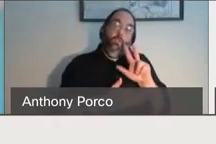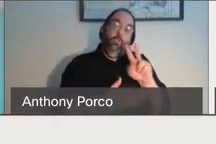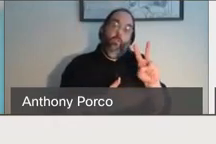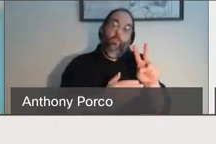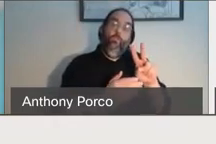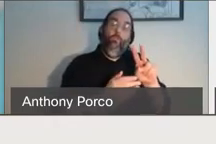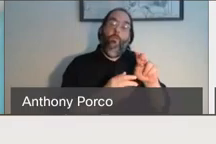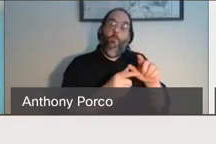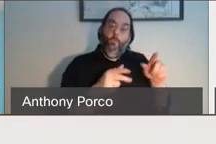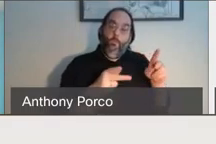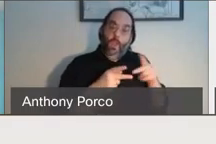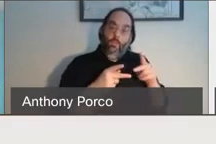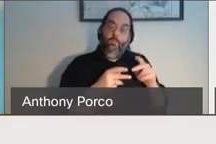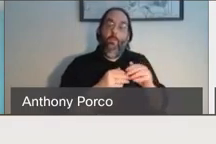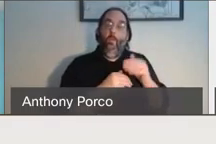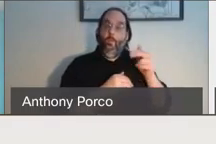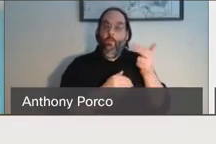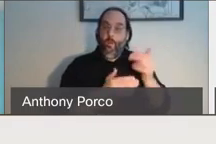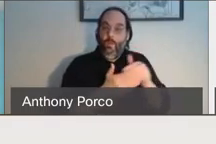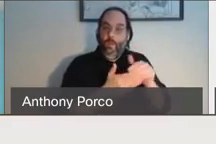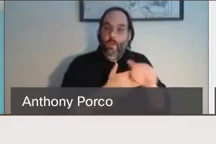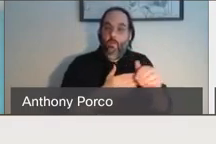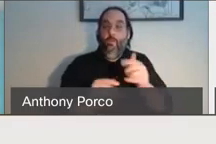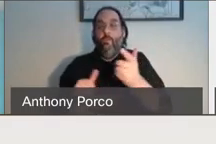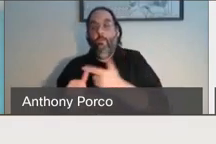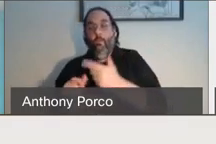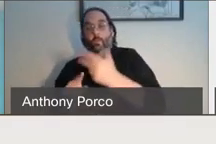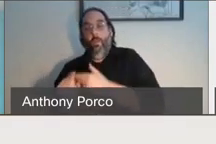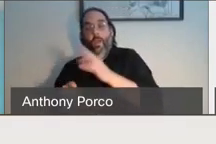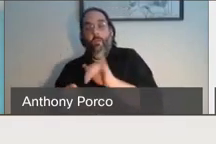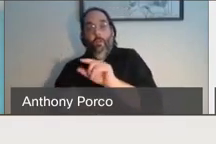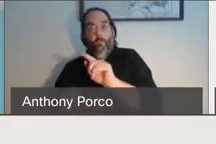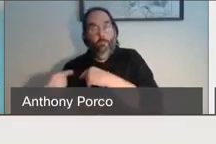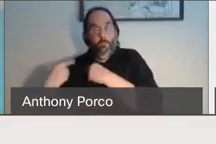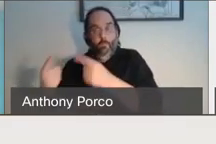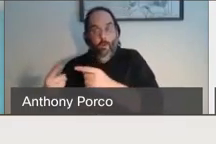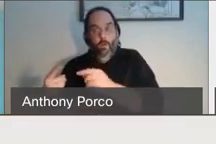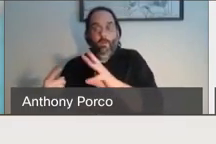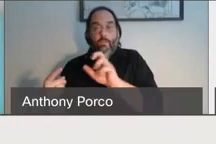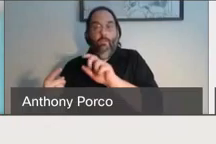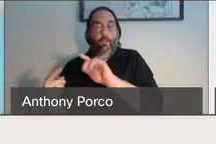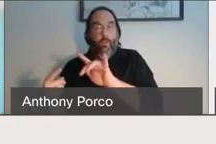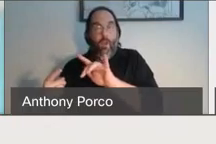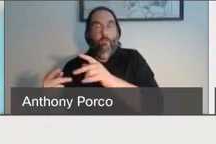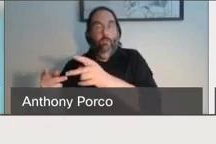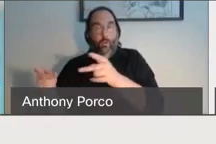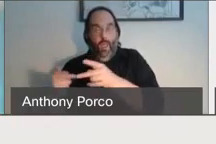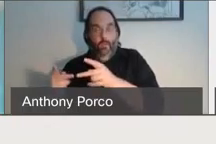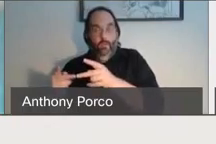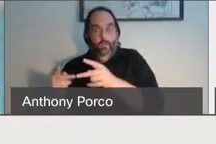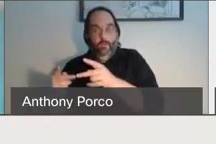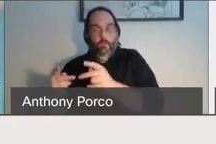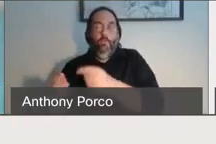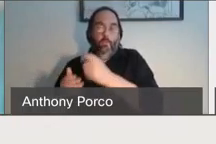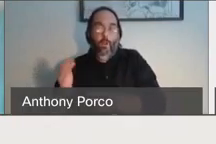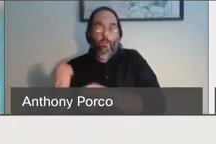over $13 million. For the first quarter of FY21, we budgeted for 625 locations at a cost